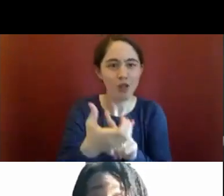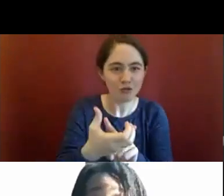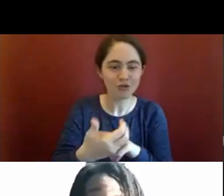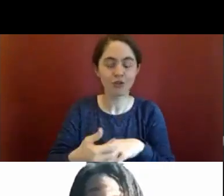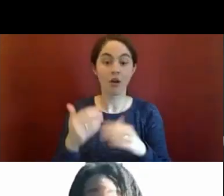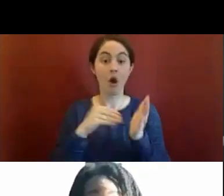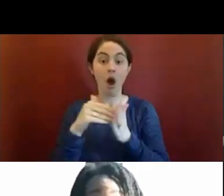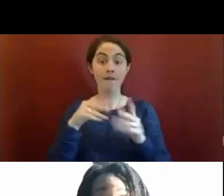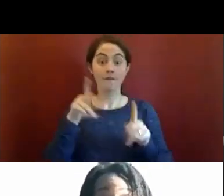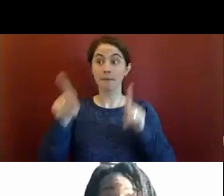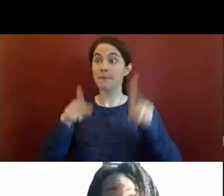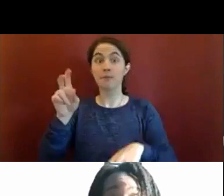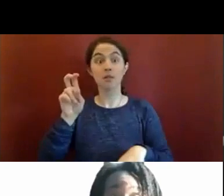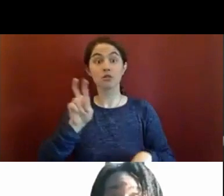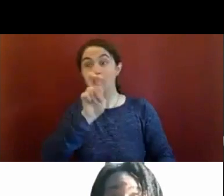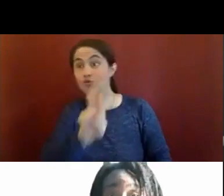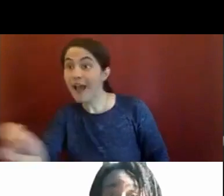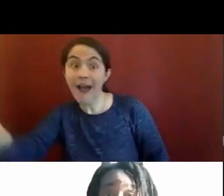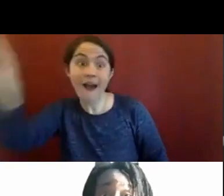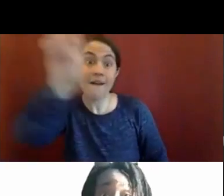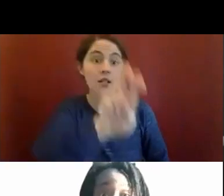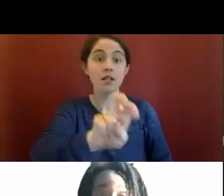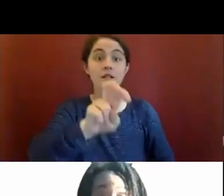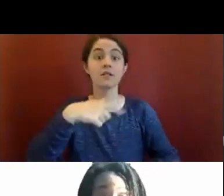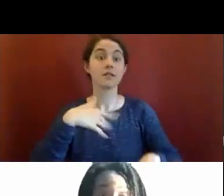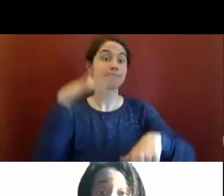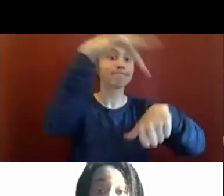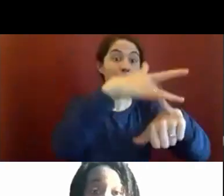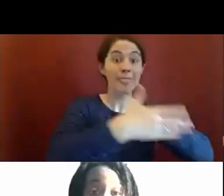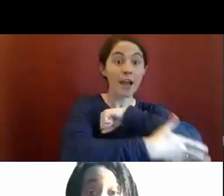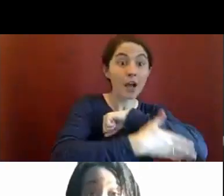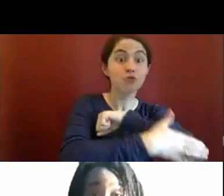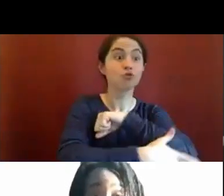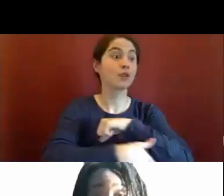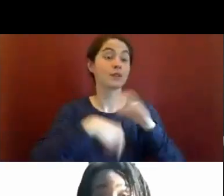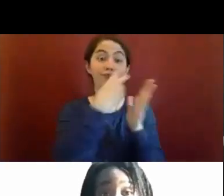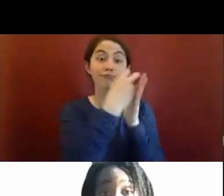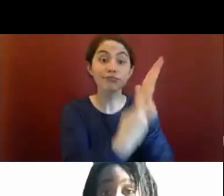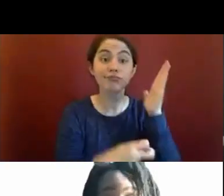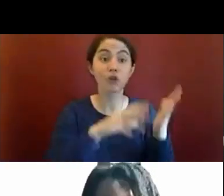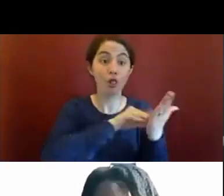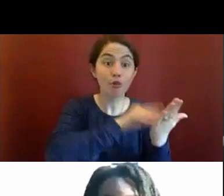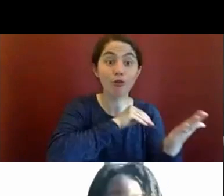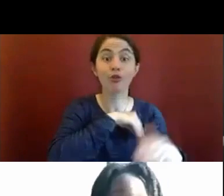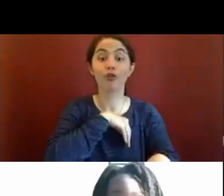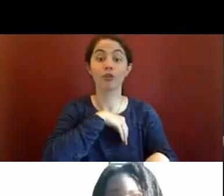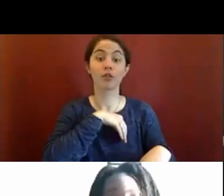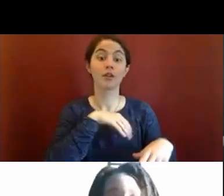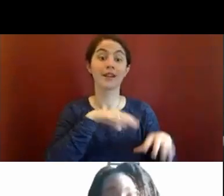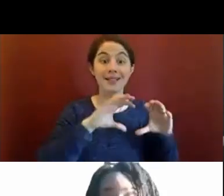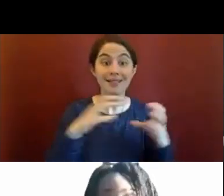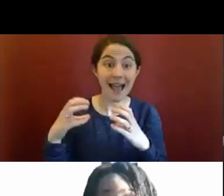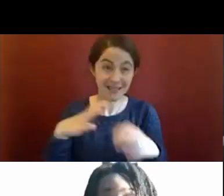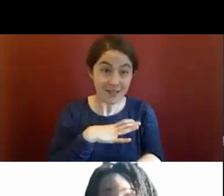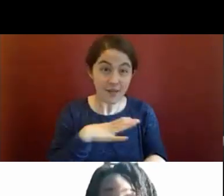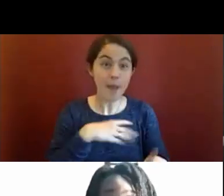lot of people love to travel, and a lot of people like, okay, I'm gonna go to this country, and then they might take these intro to this